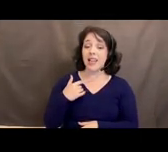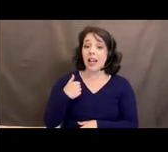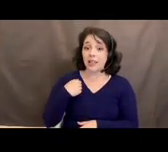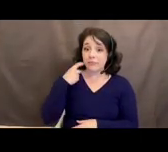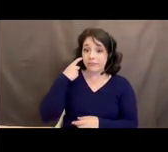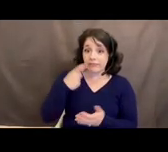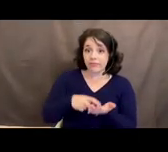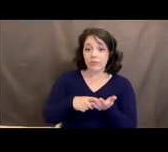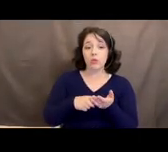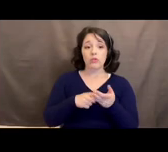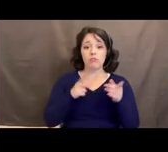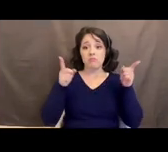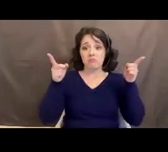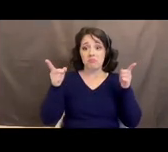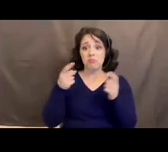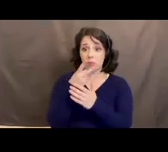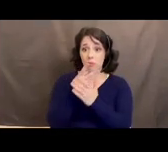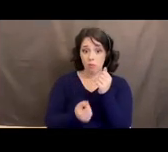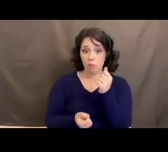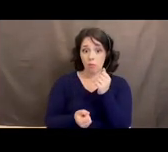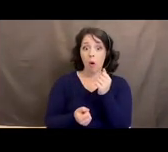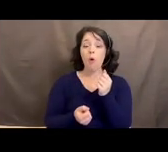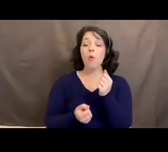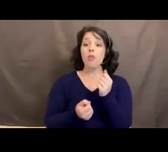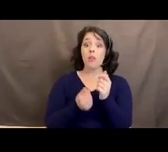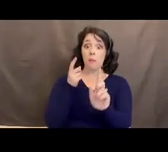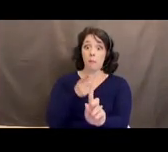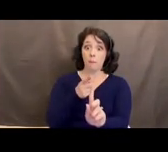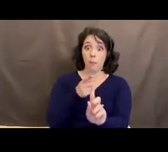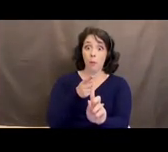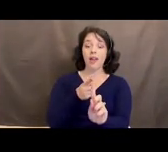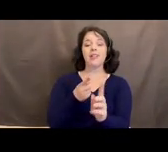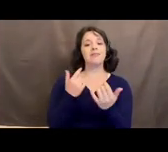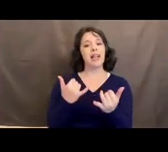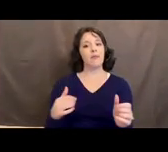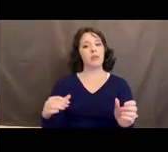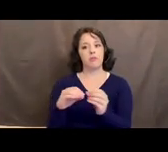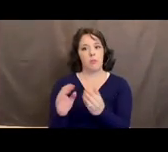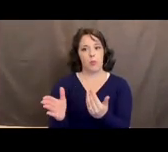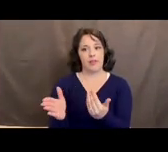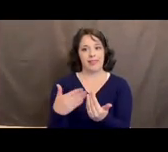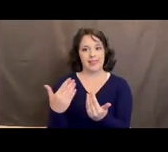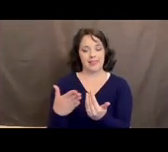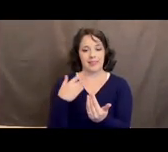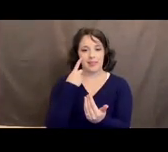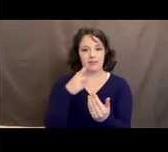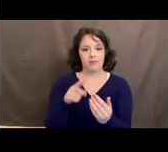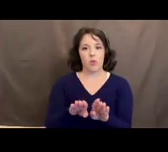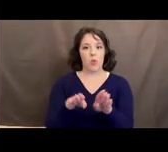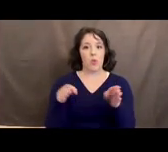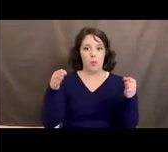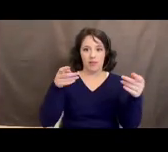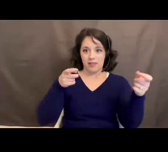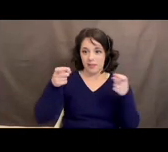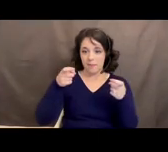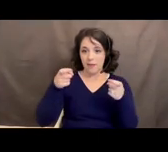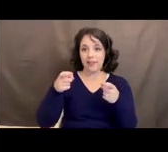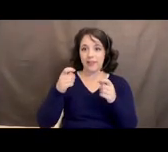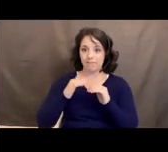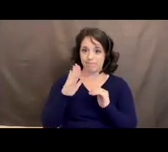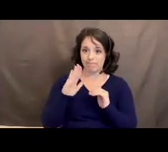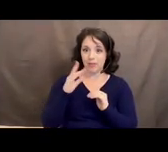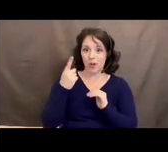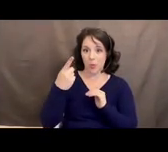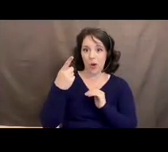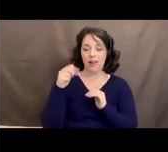you is that you have made it easier for entities to open and manage multiple ABLE accounts. Our